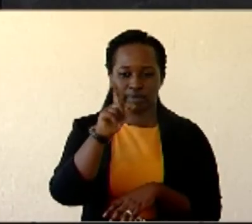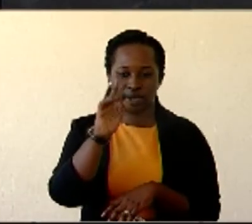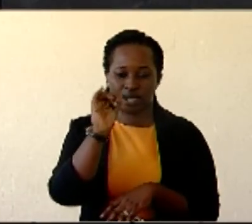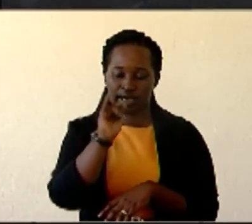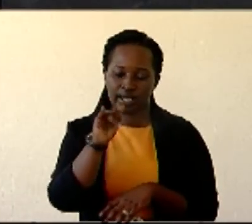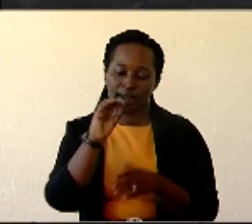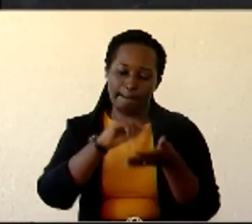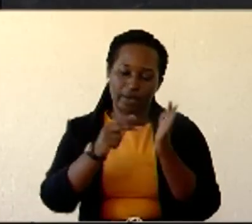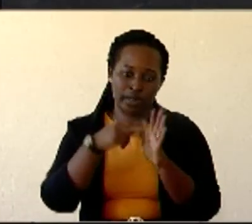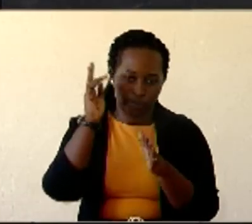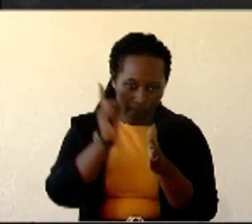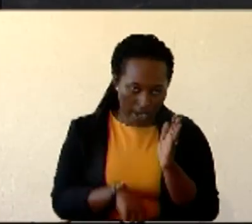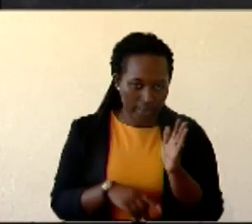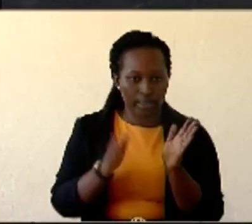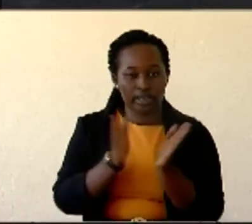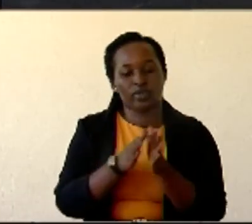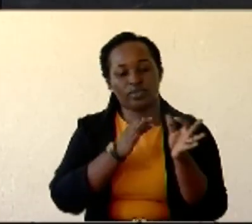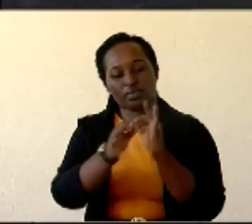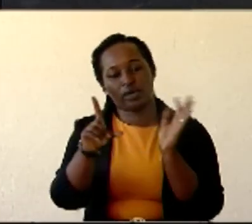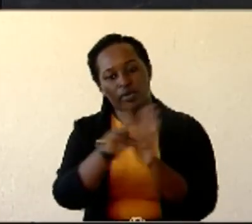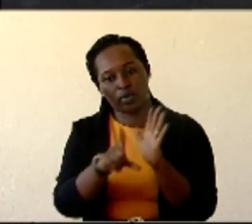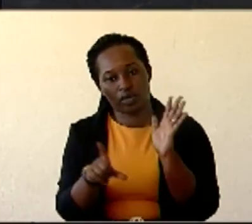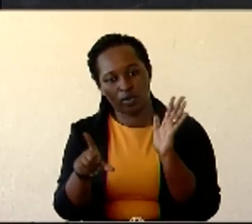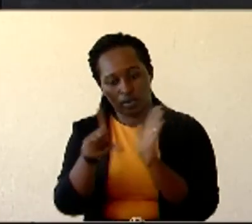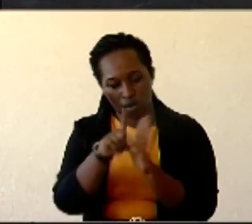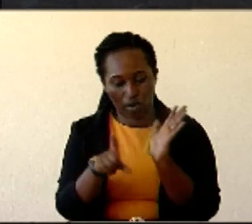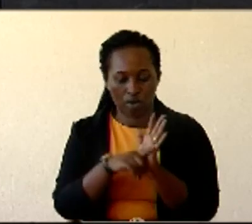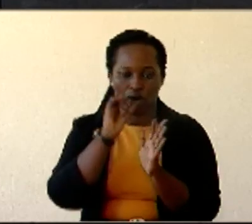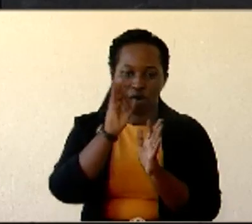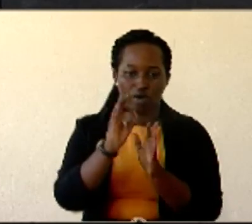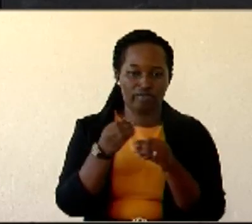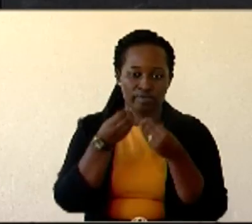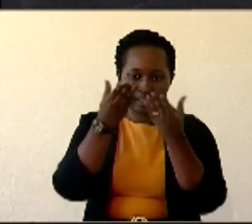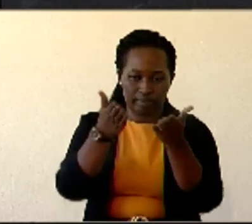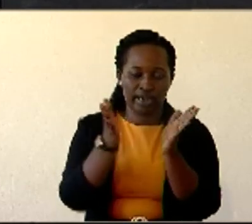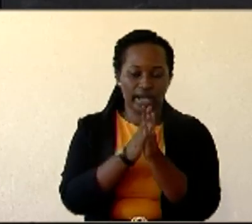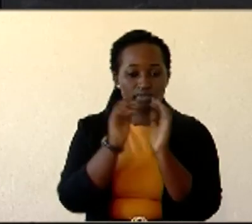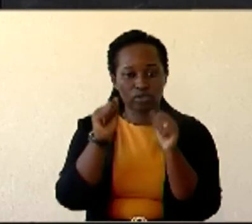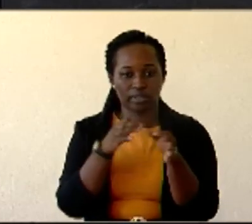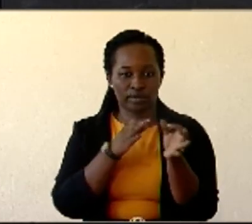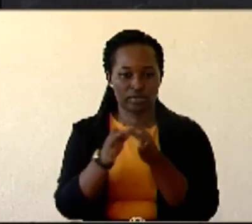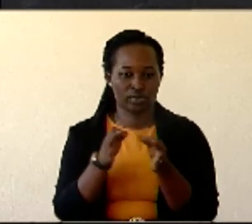stating the law of supply, and illustrating it on a supply curve, and being able to explain or